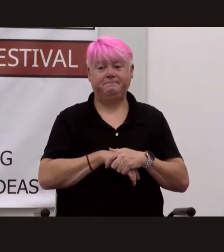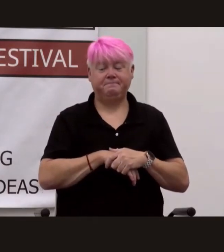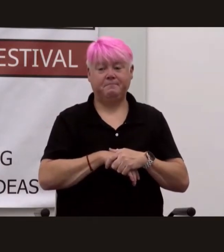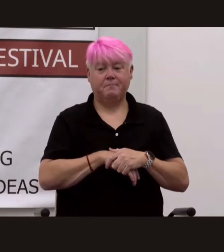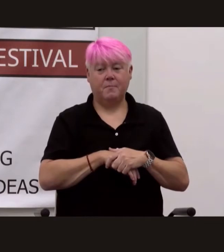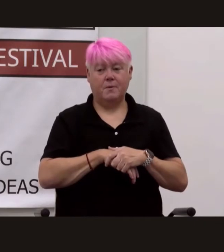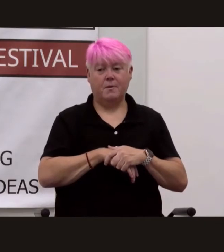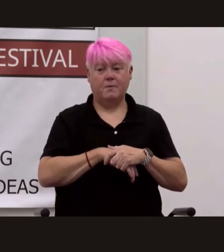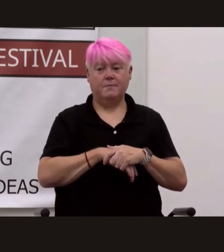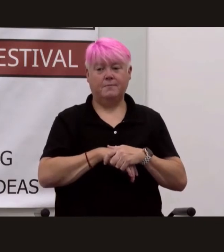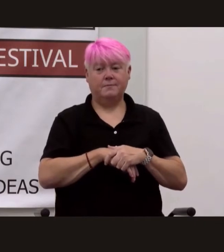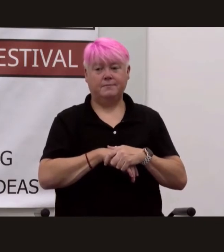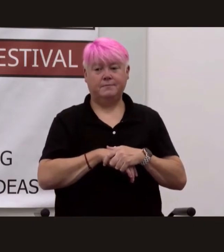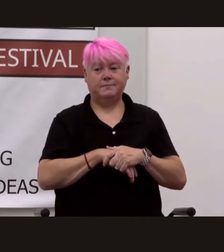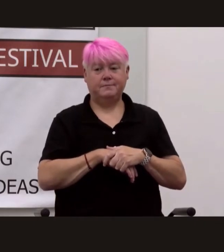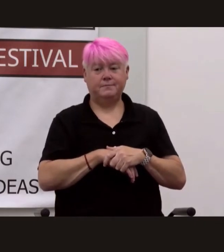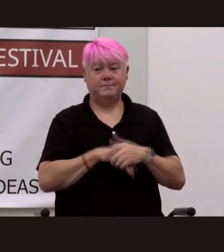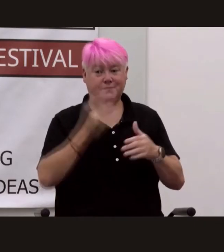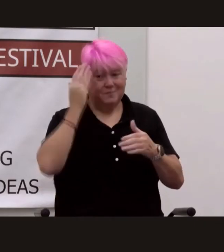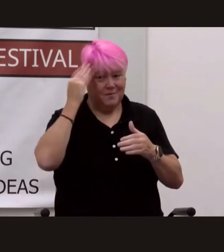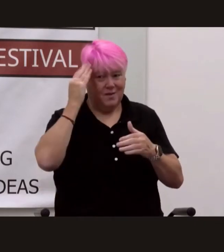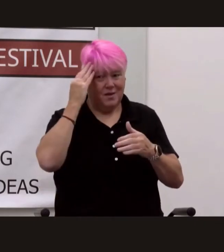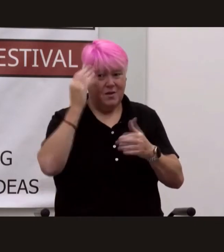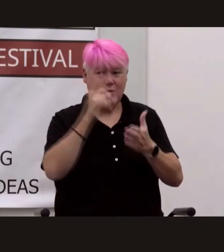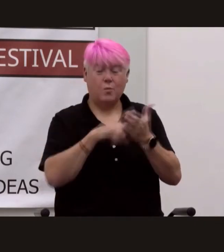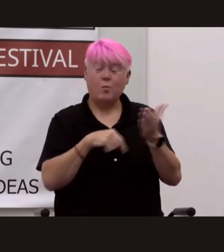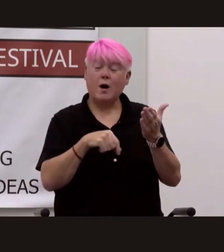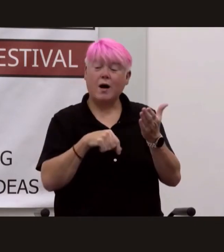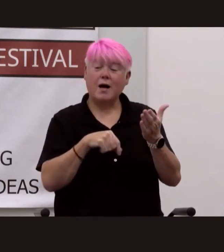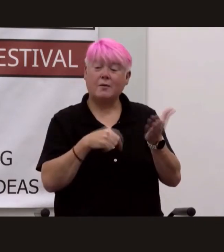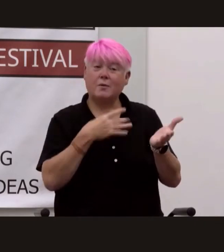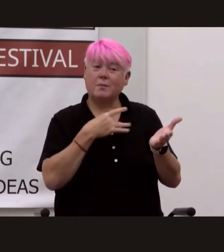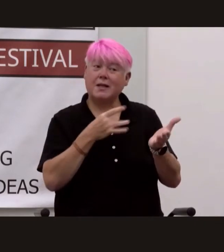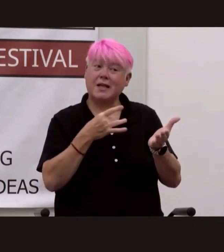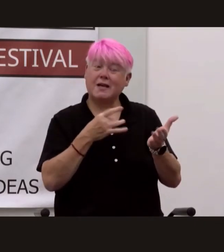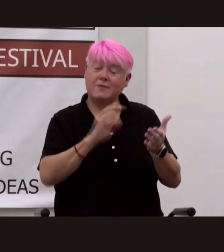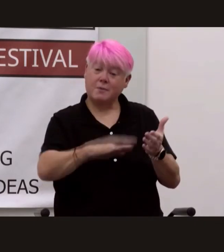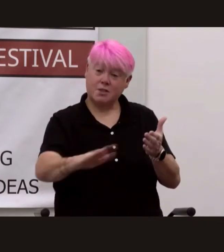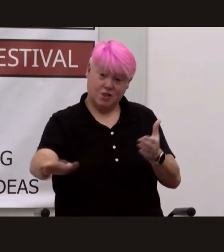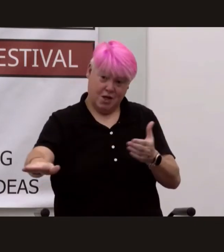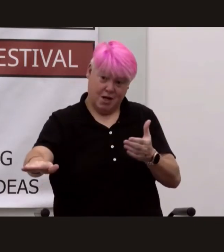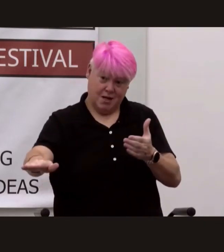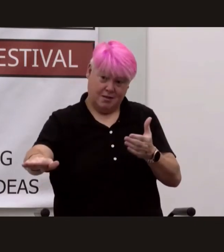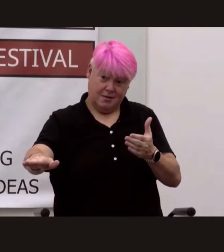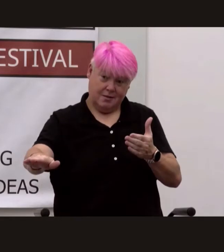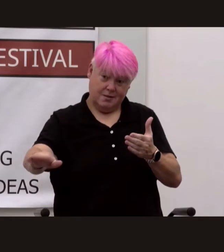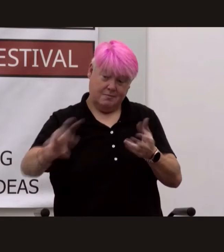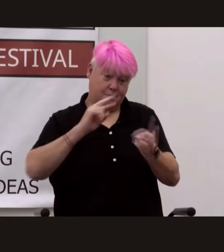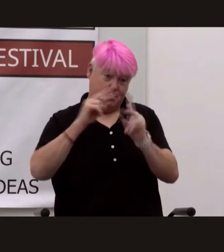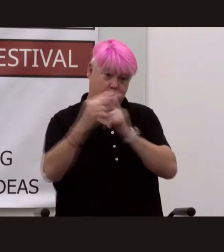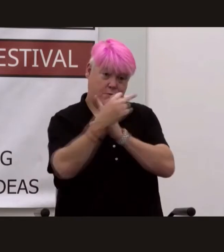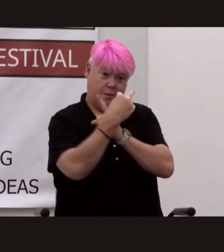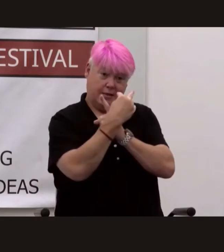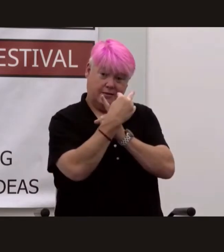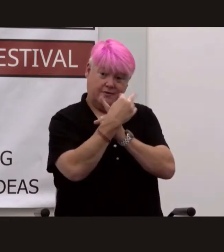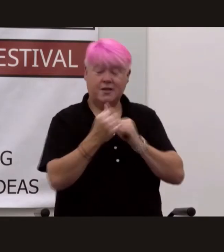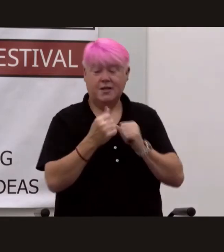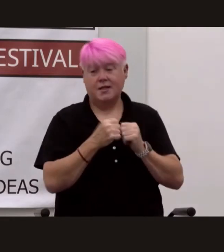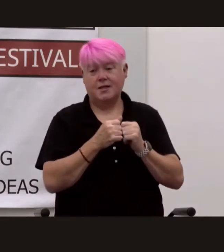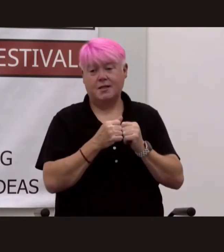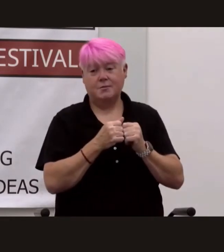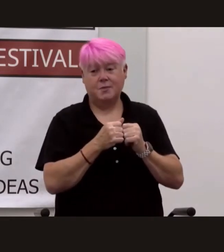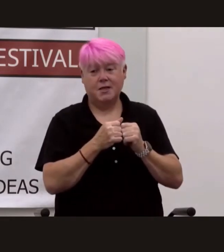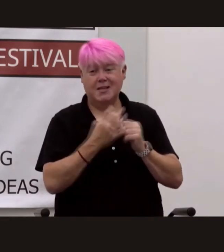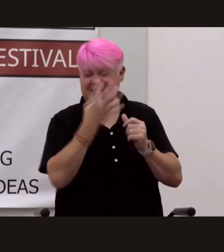So, what would it be like from a child's perspective to be angry at your